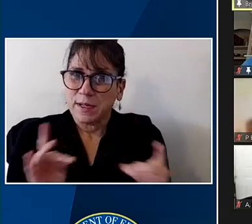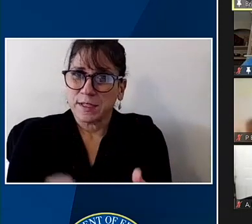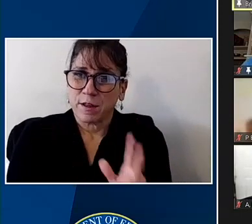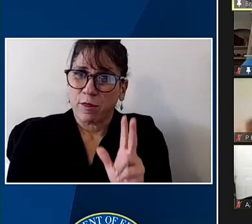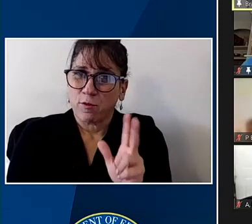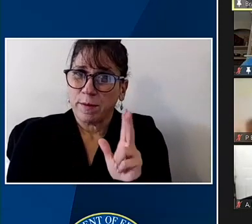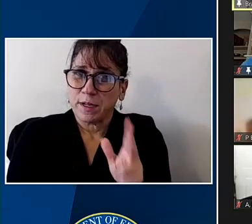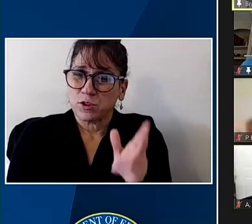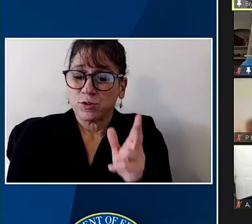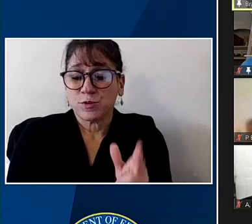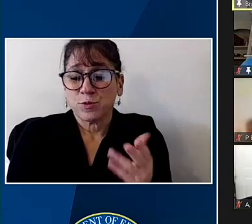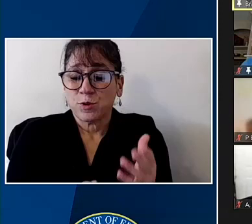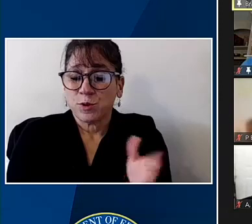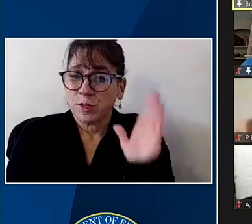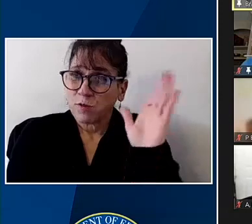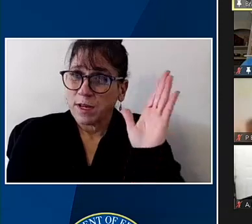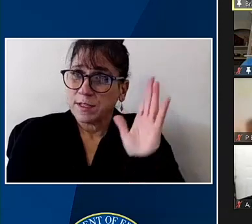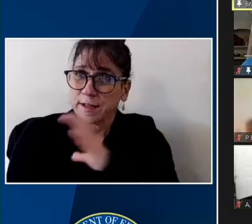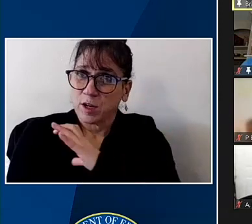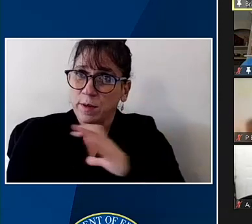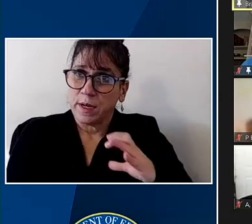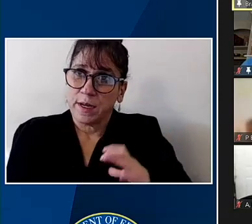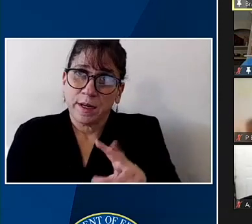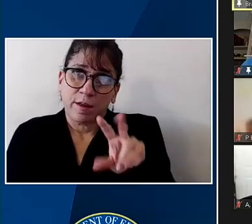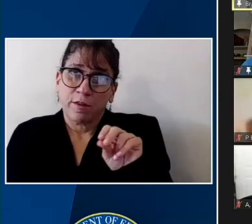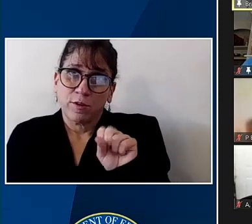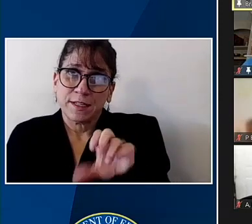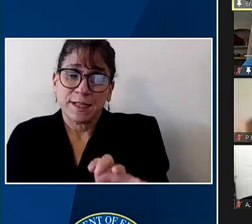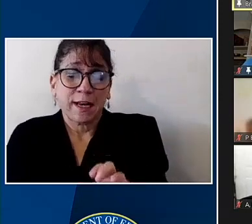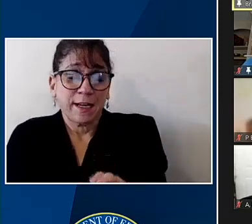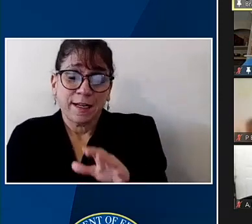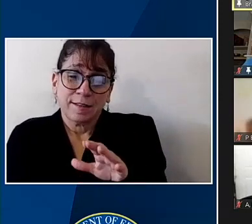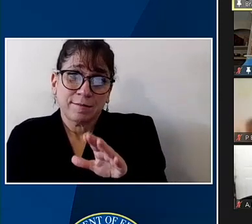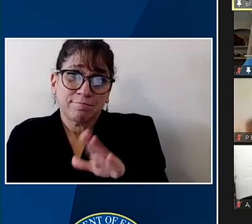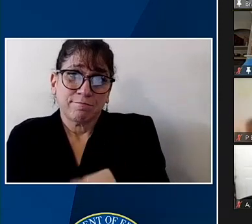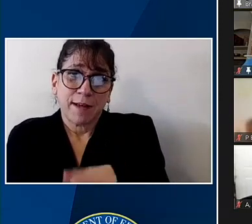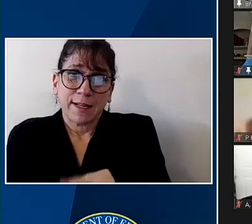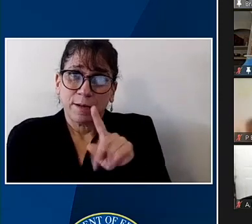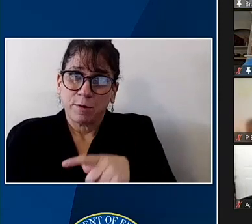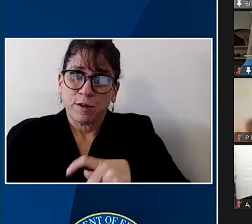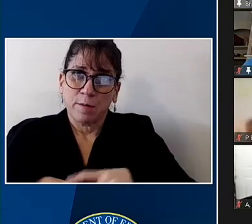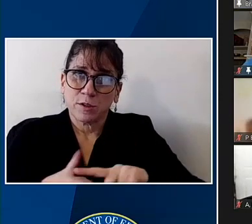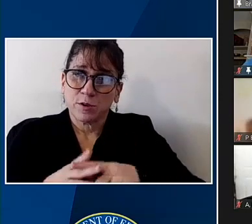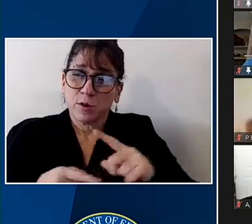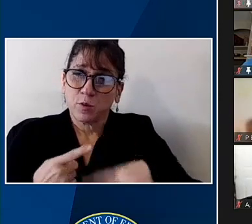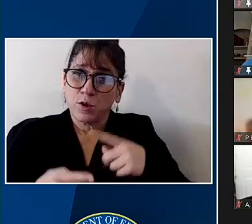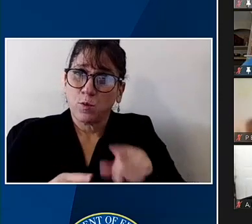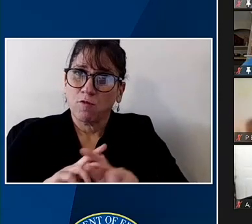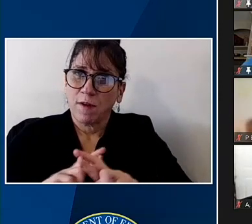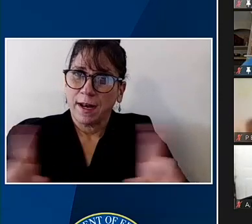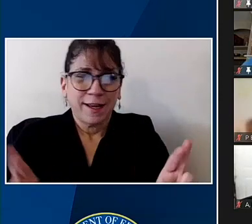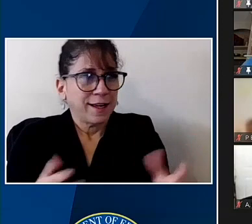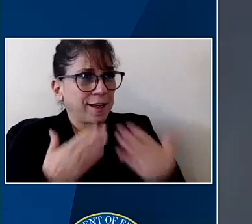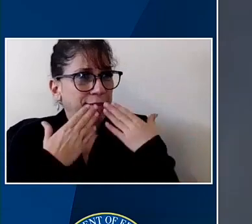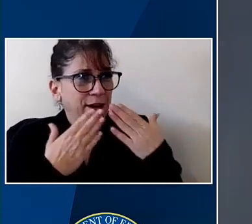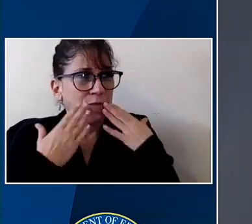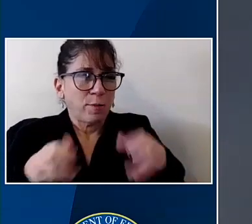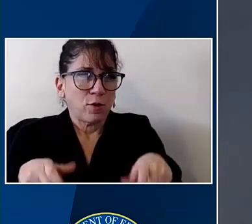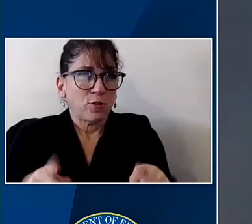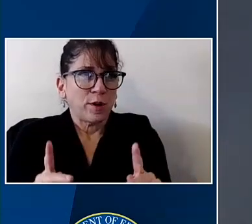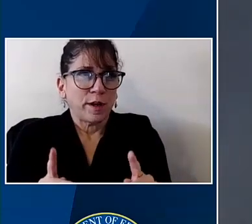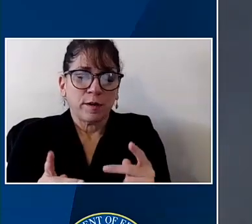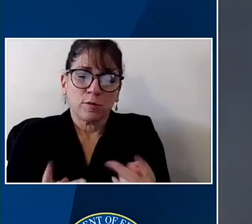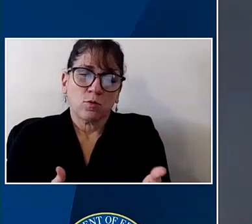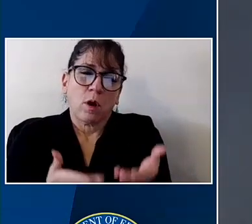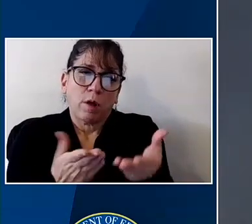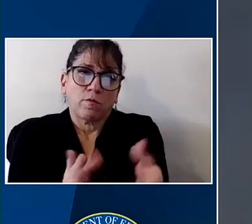and you'll be given a 30-second heads up, and your time begins whenever you're ready. Great, thank you so much. Thank you for the opportunity to offer comment